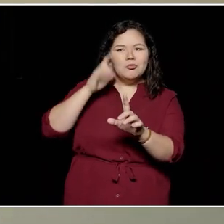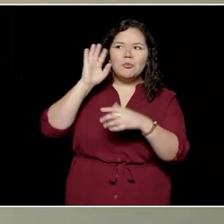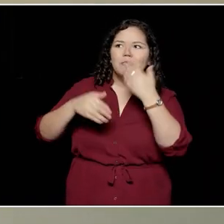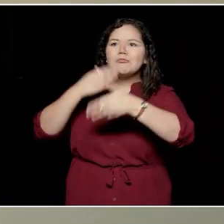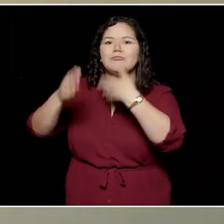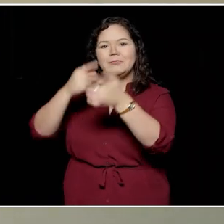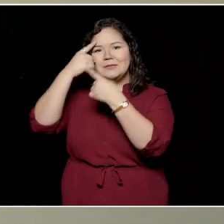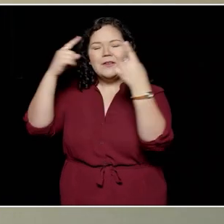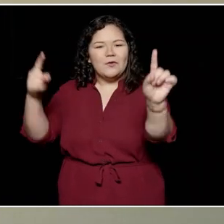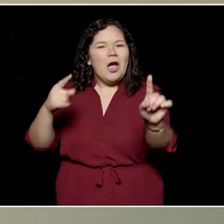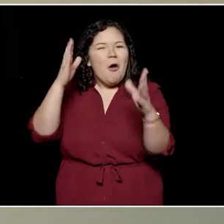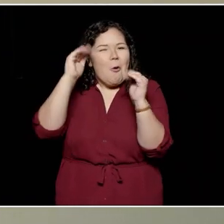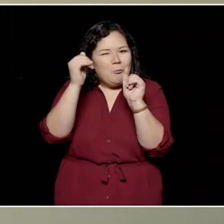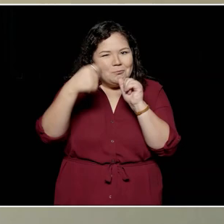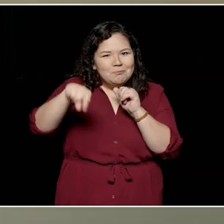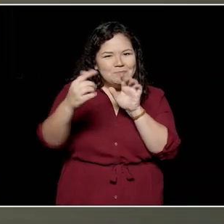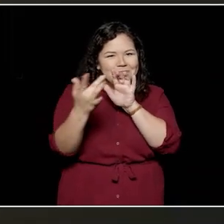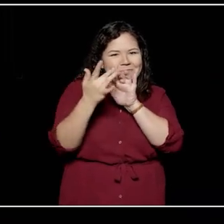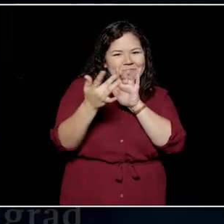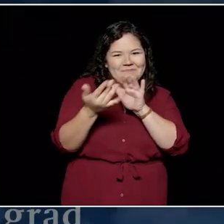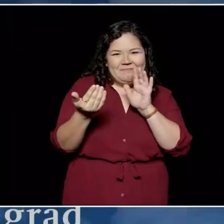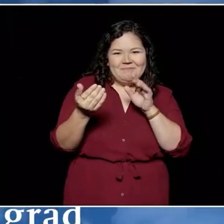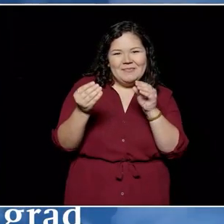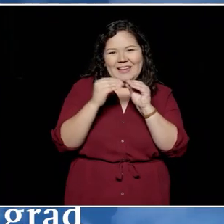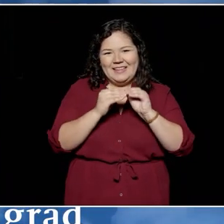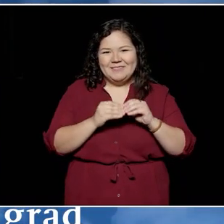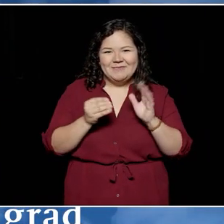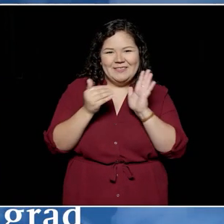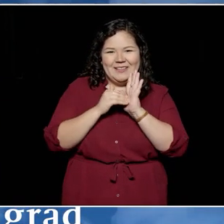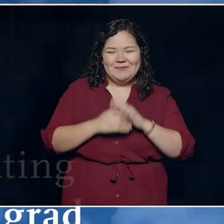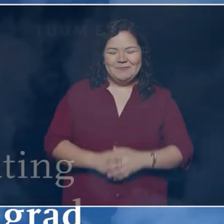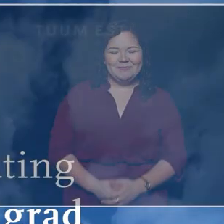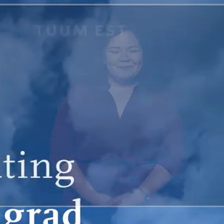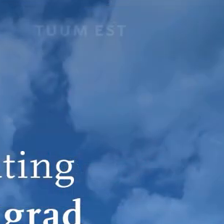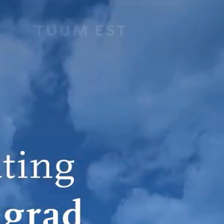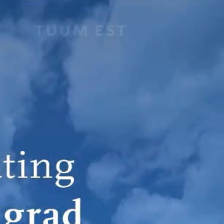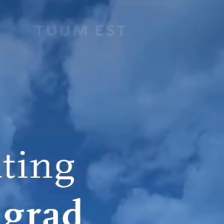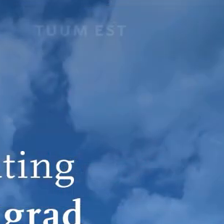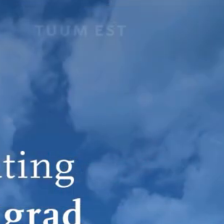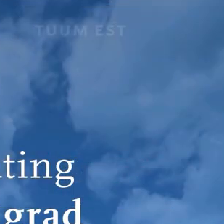we hope that you'll keep in touch. All the best.